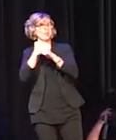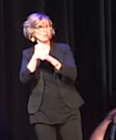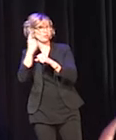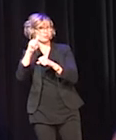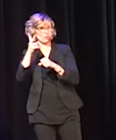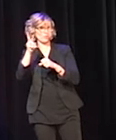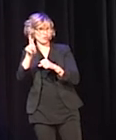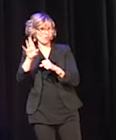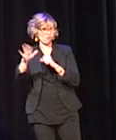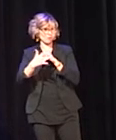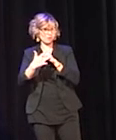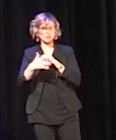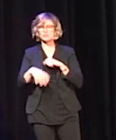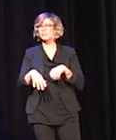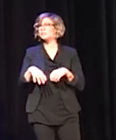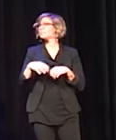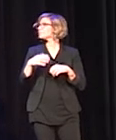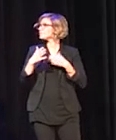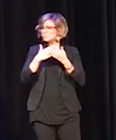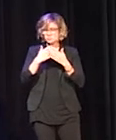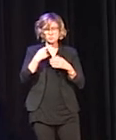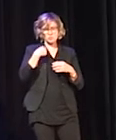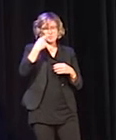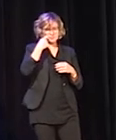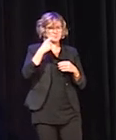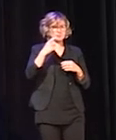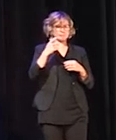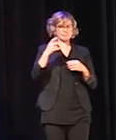going on right now, I basically was tasked with this